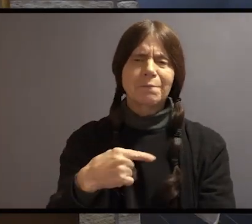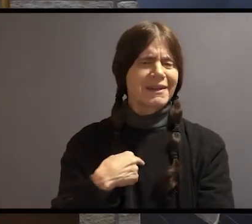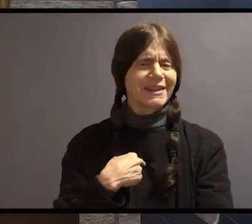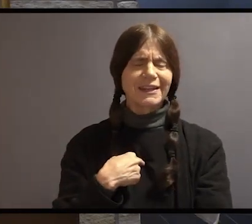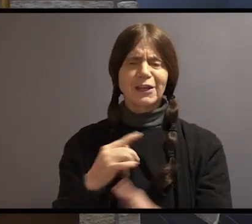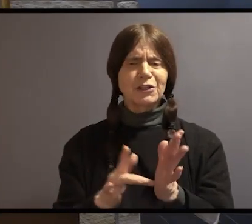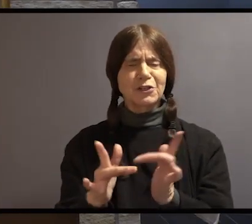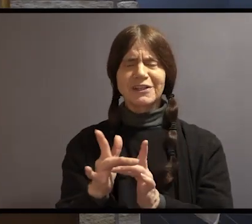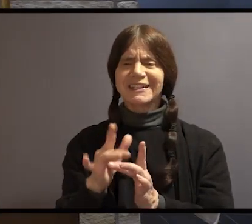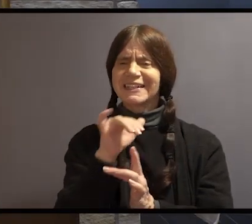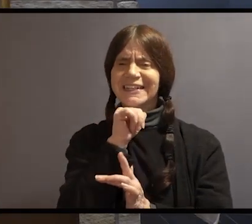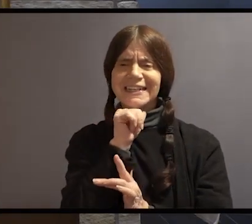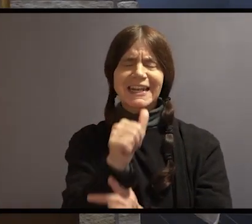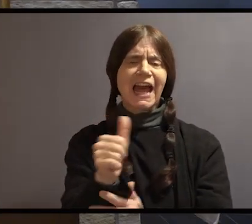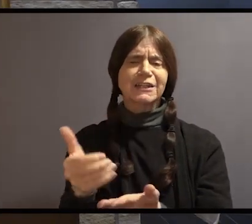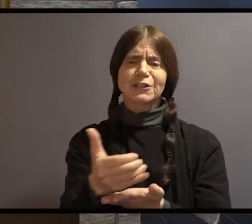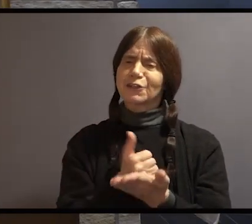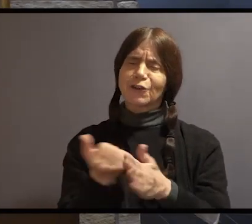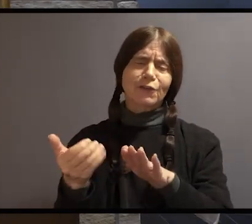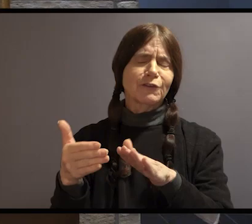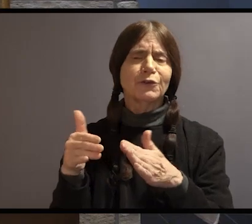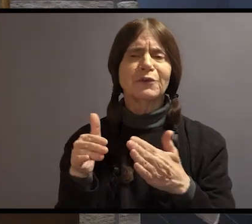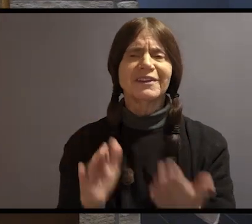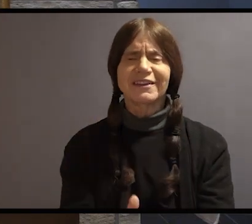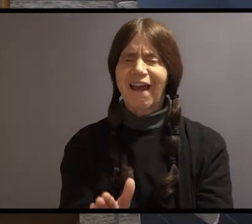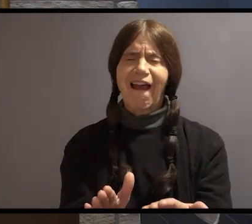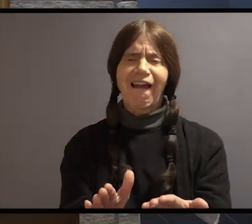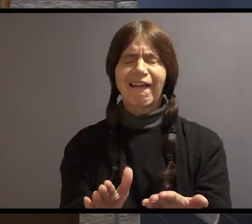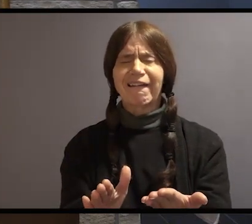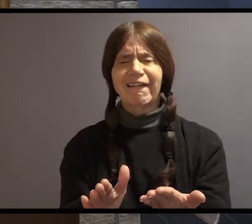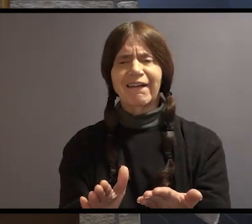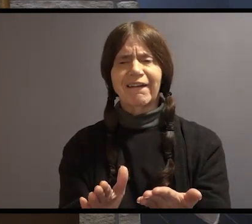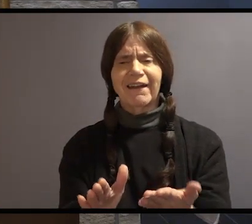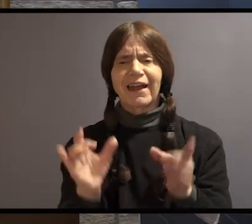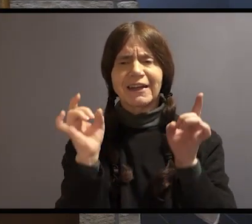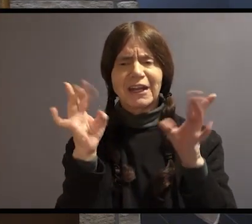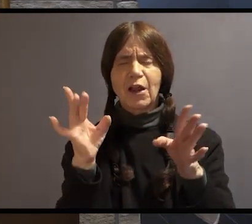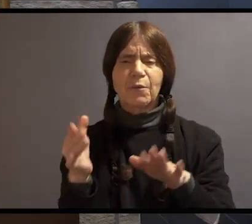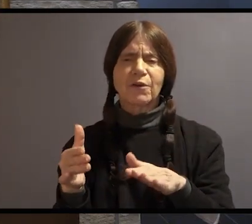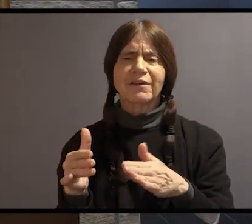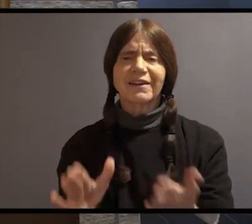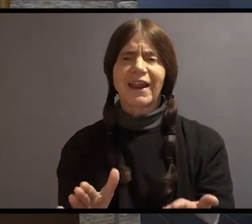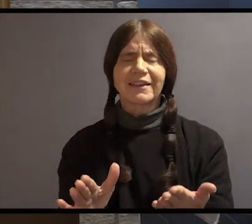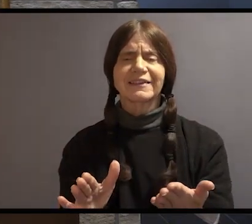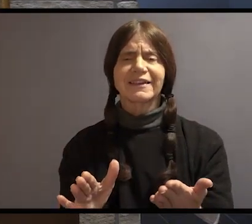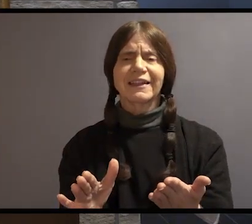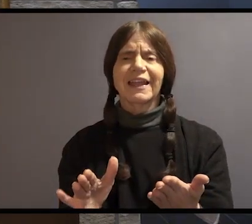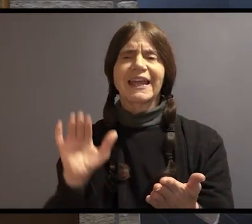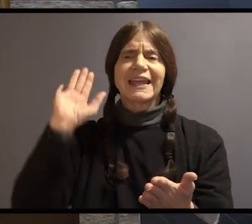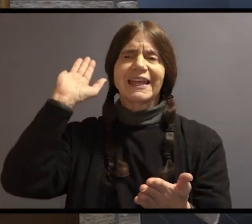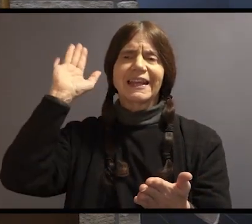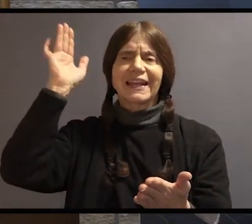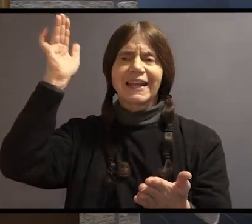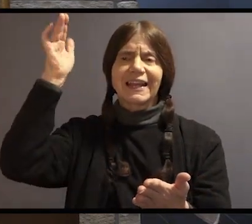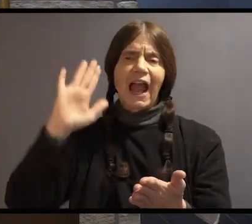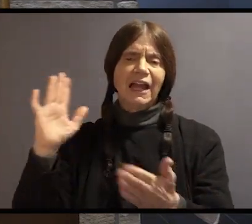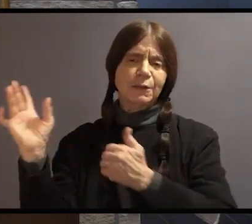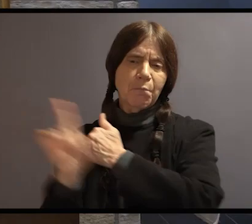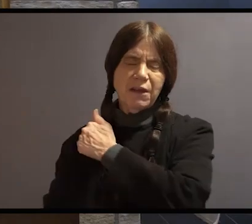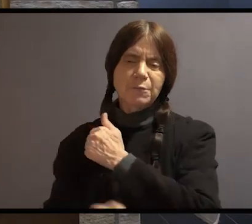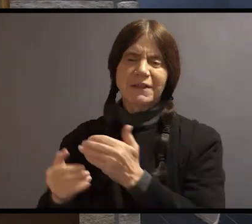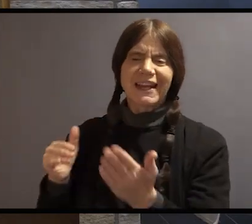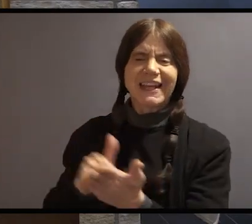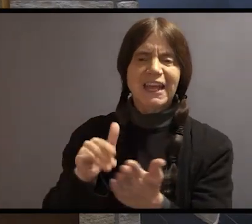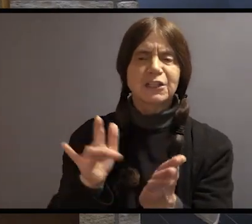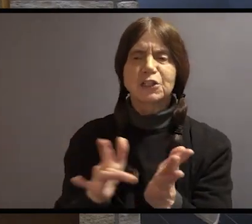it. He didn't deserve to die in humility. He didn't deserve to have the wrath of God poured on Him. But because